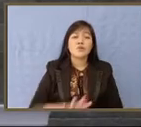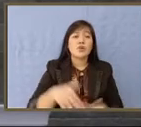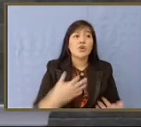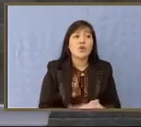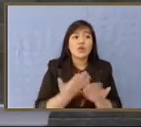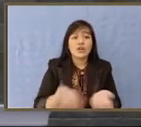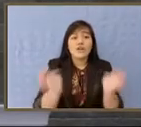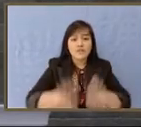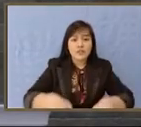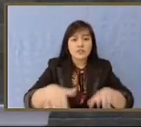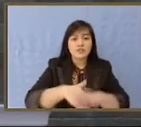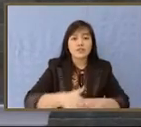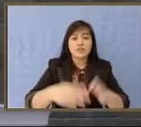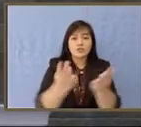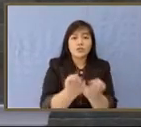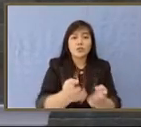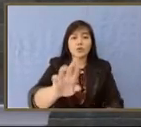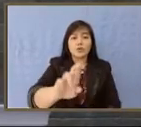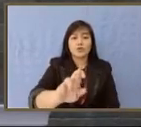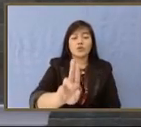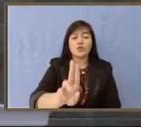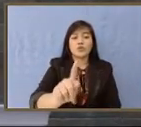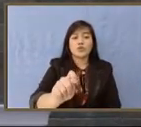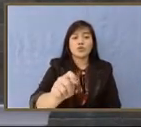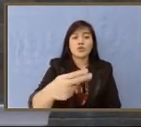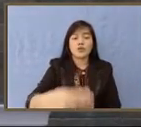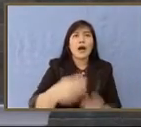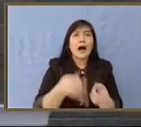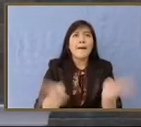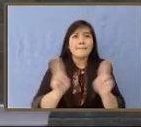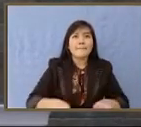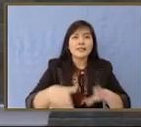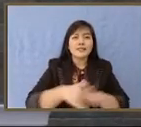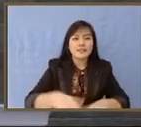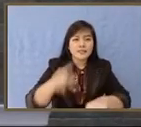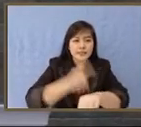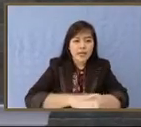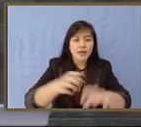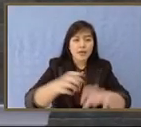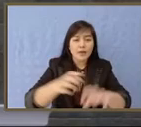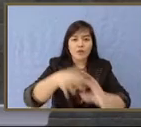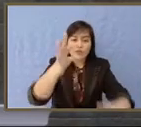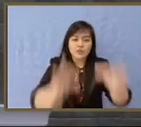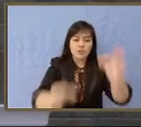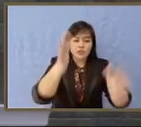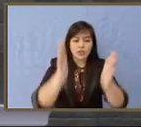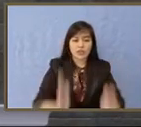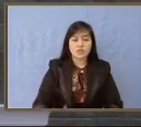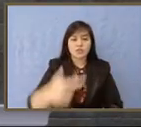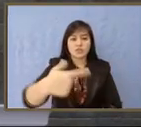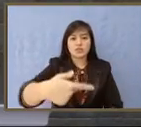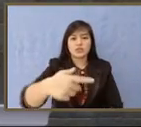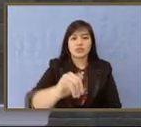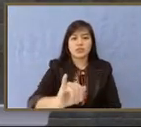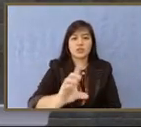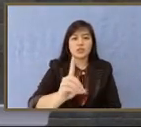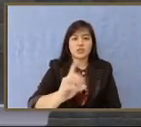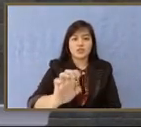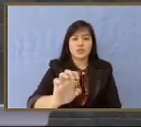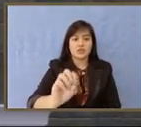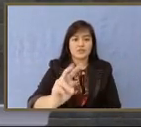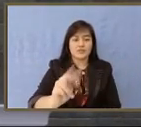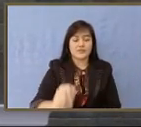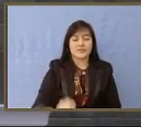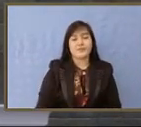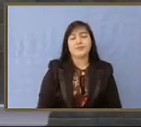Ruth. Now, ang main purpose po, ito po yung main purpose ng Book of Ruth. The main purpose of the Book of Ruth is